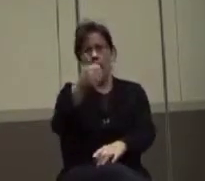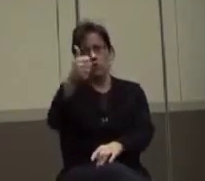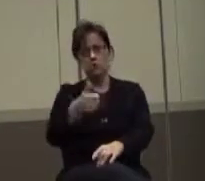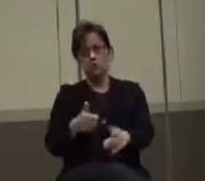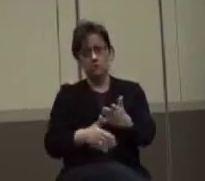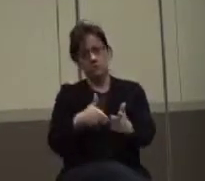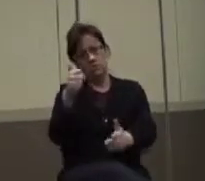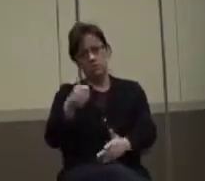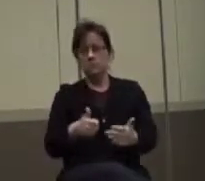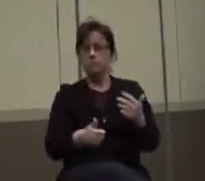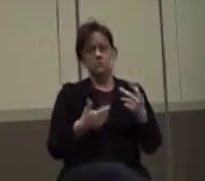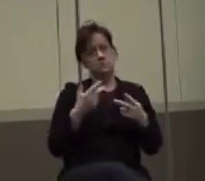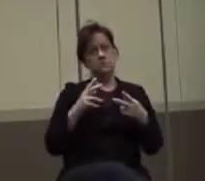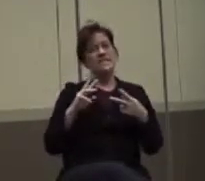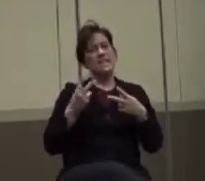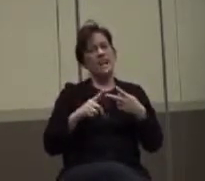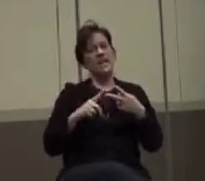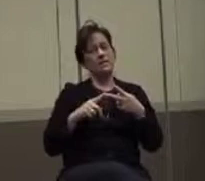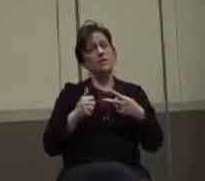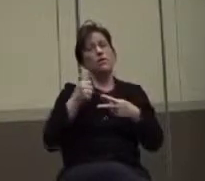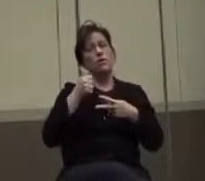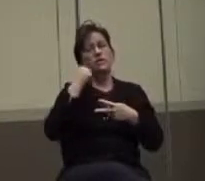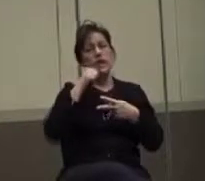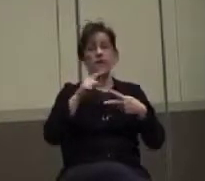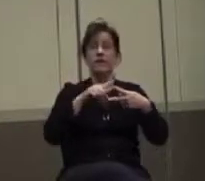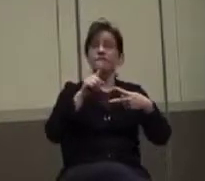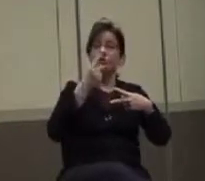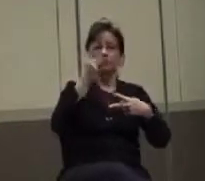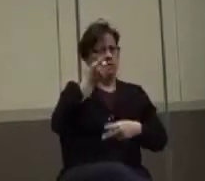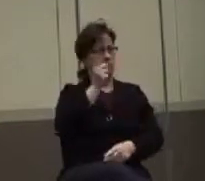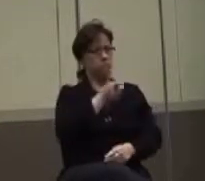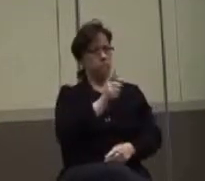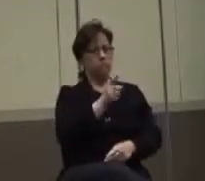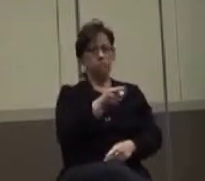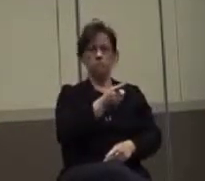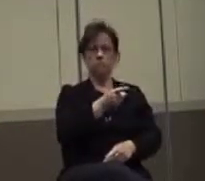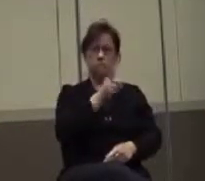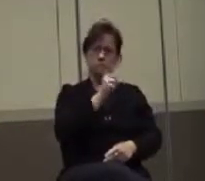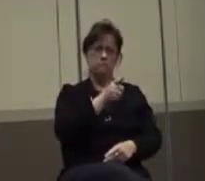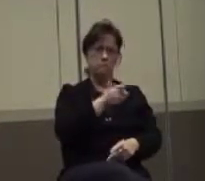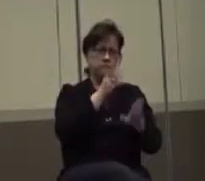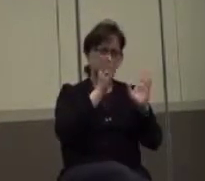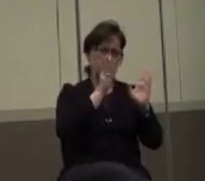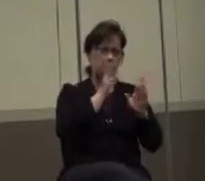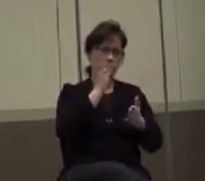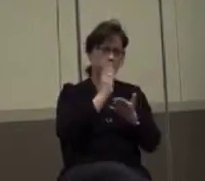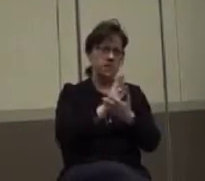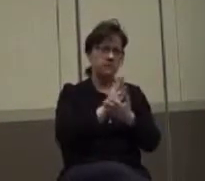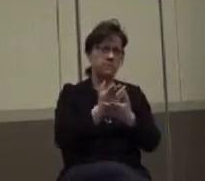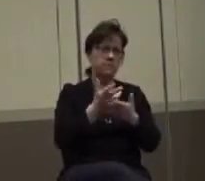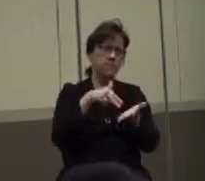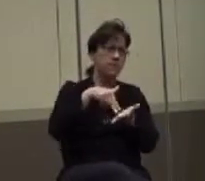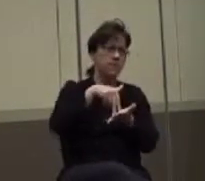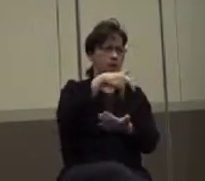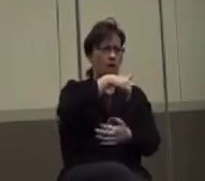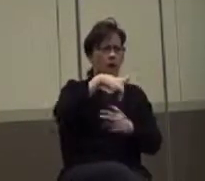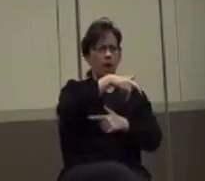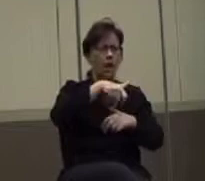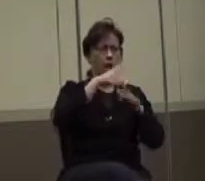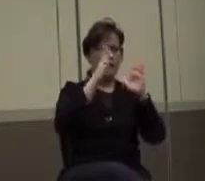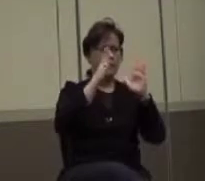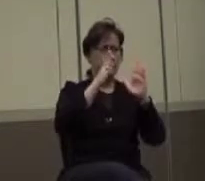most common. First most common is reprimand, right? Pay attention. Stop getting out of your seat. Listen. Raise your